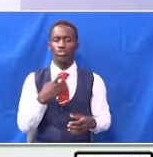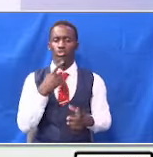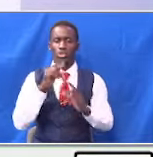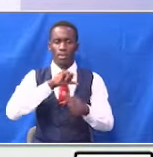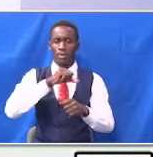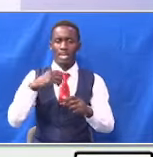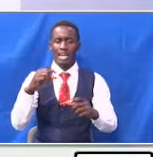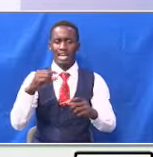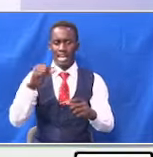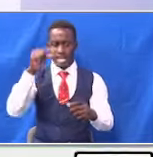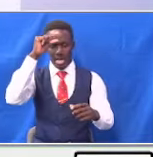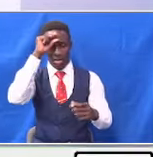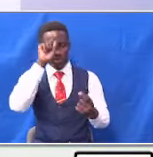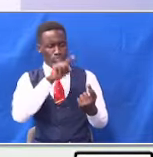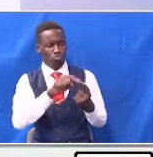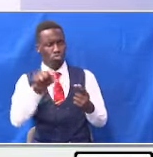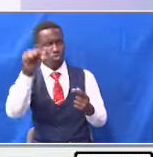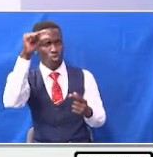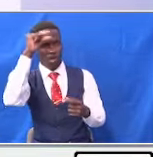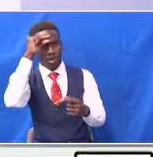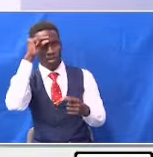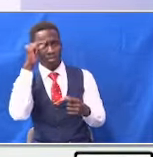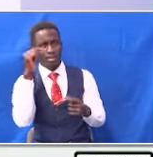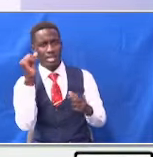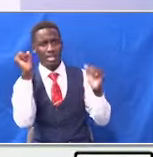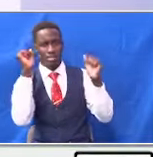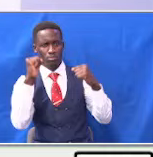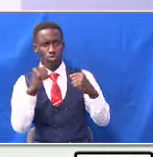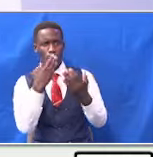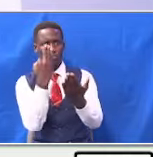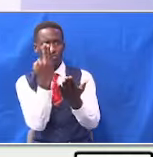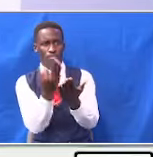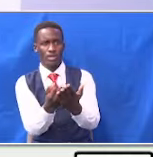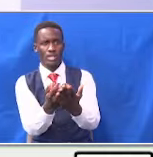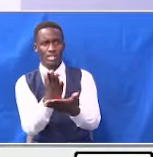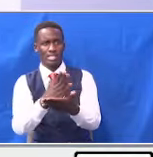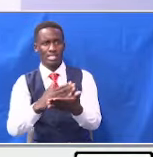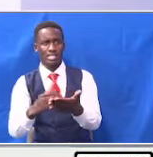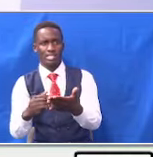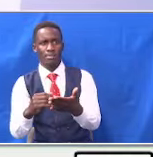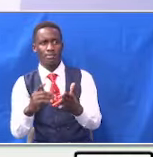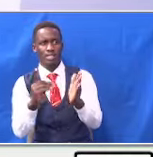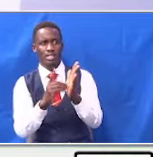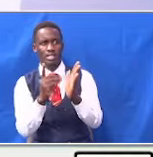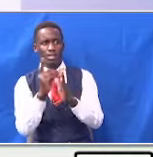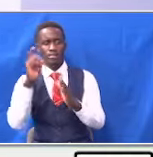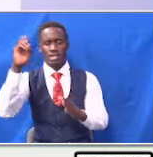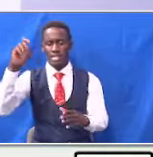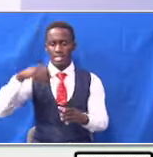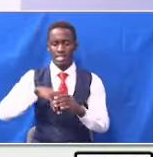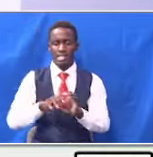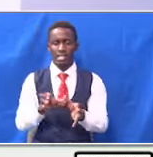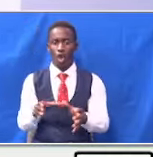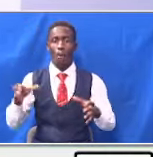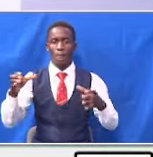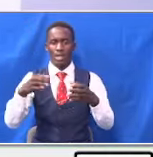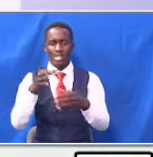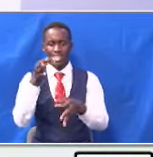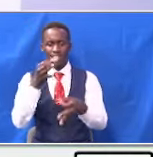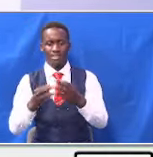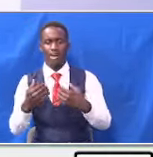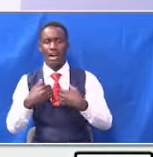government-to-government bilateral engagement to fund some of the development needs in the community. So if you have a ministry